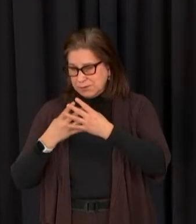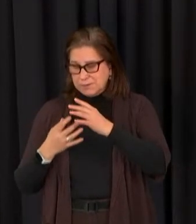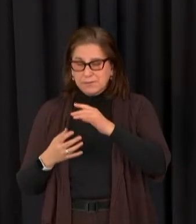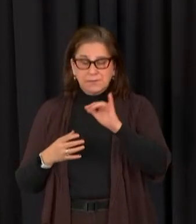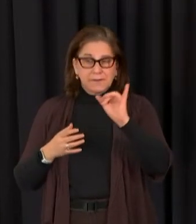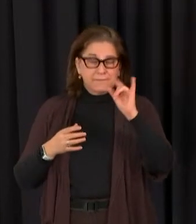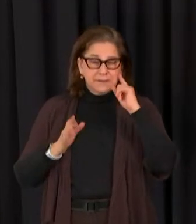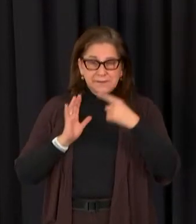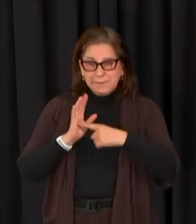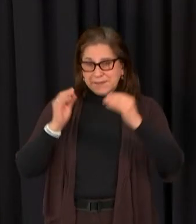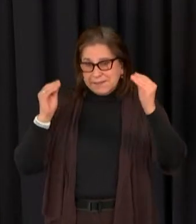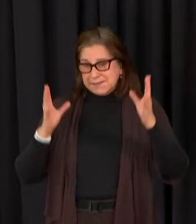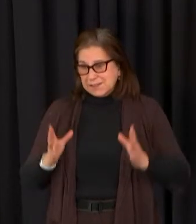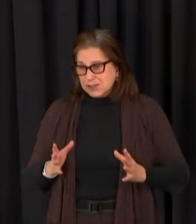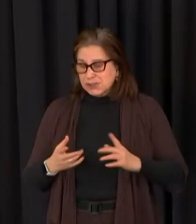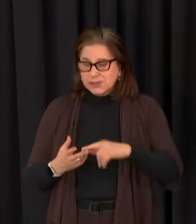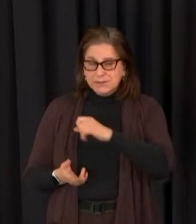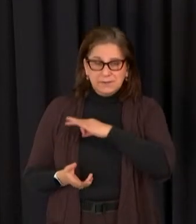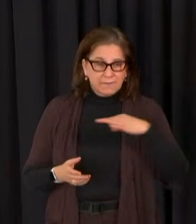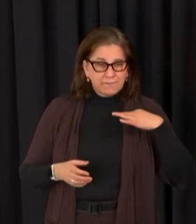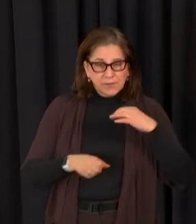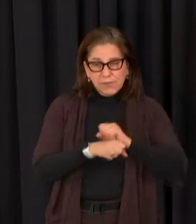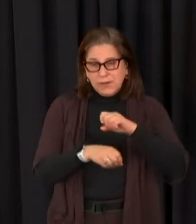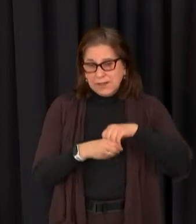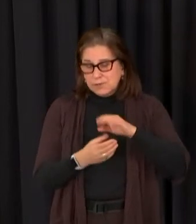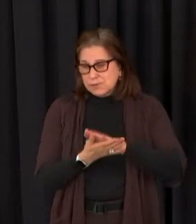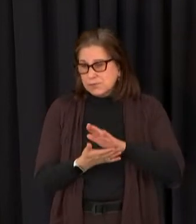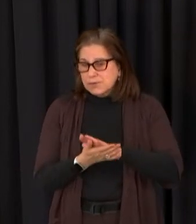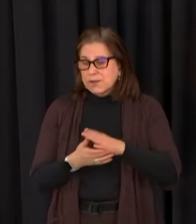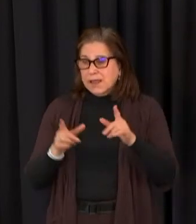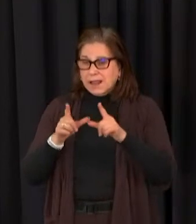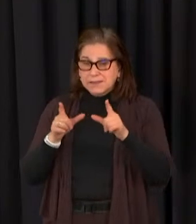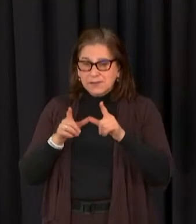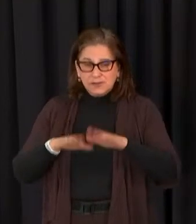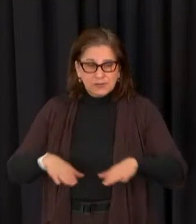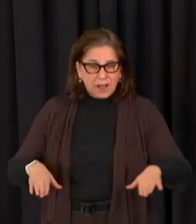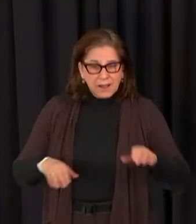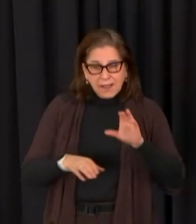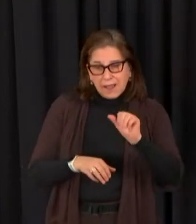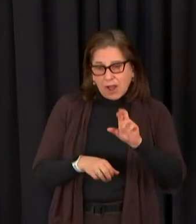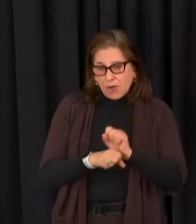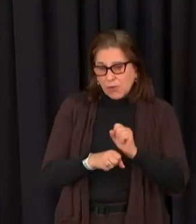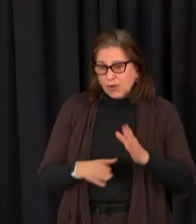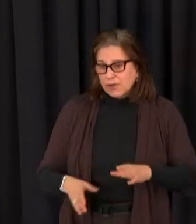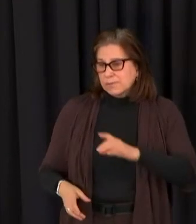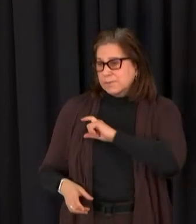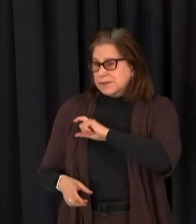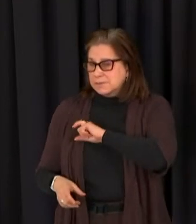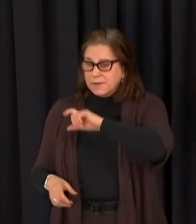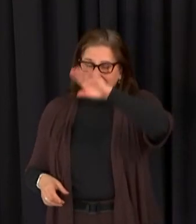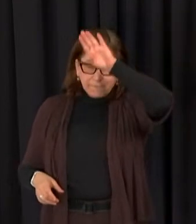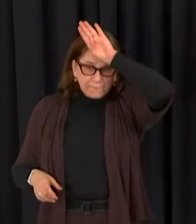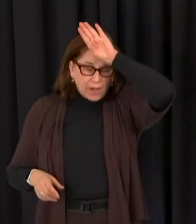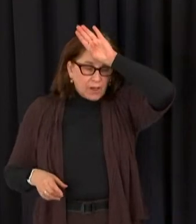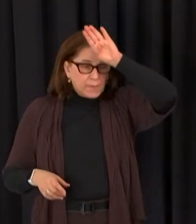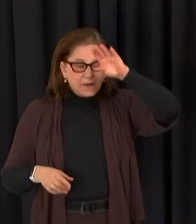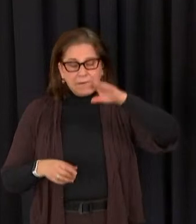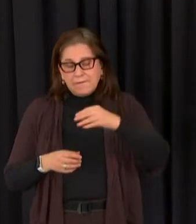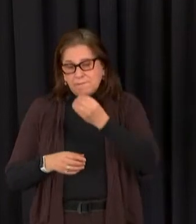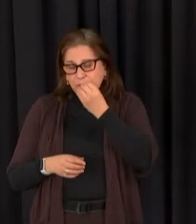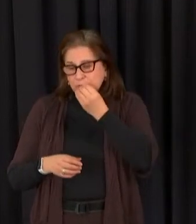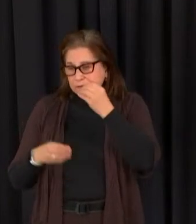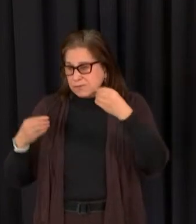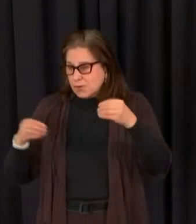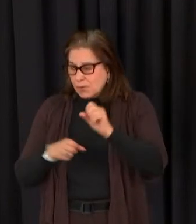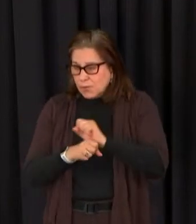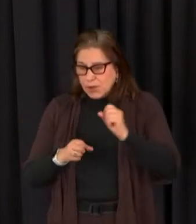of schools and licensed child care facilities in DC to pre-register this week. So let